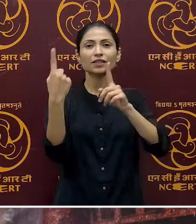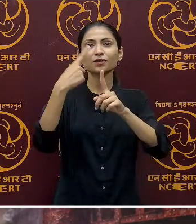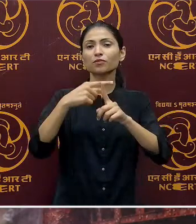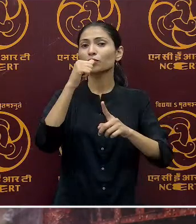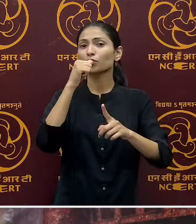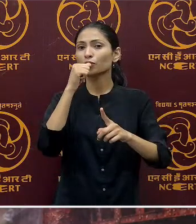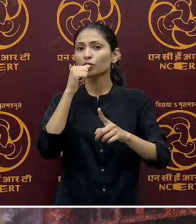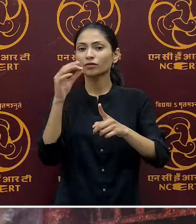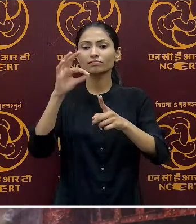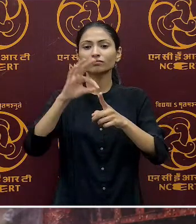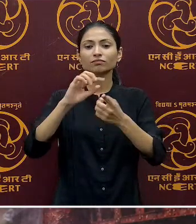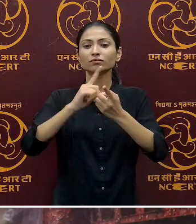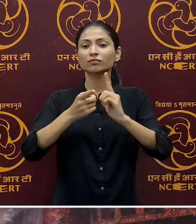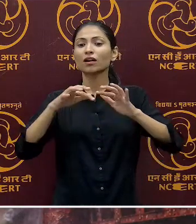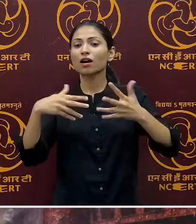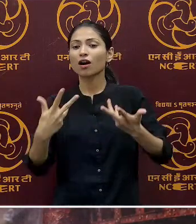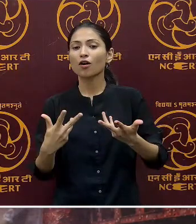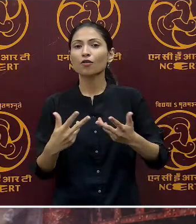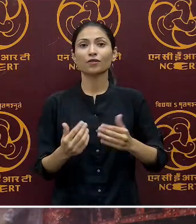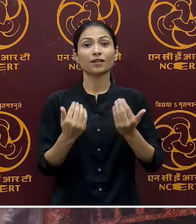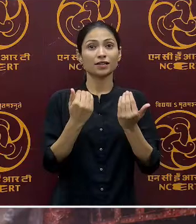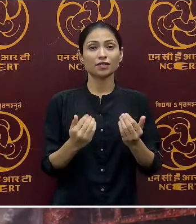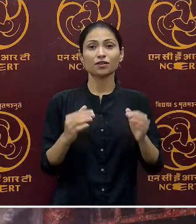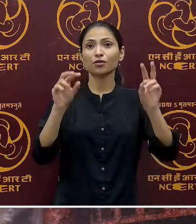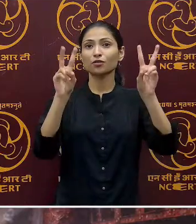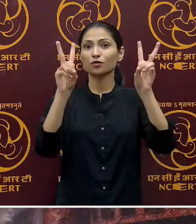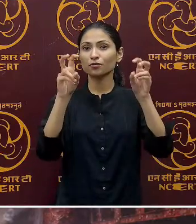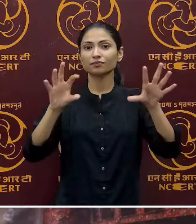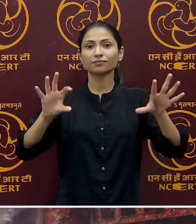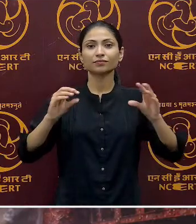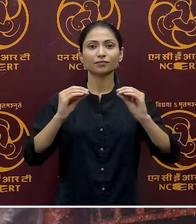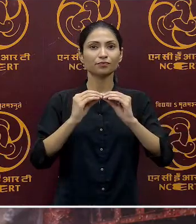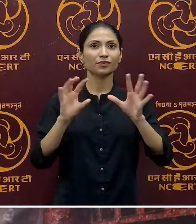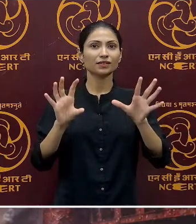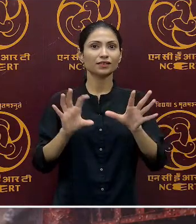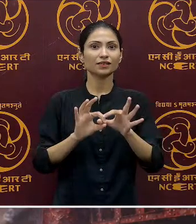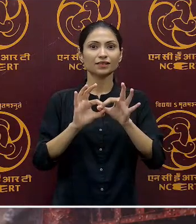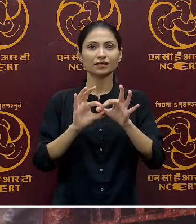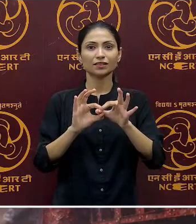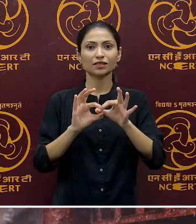into bottle B. Now we will pour the boiled water